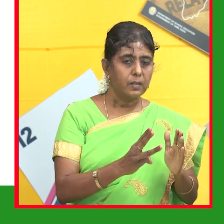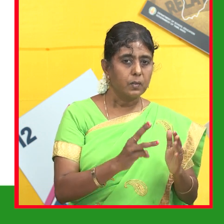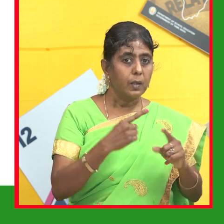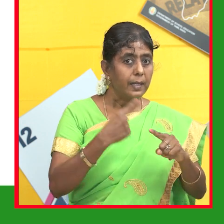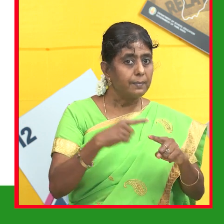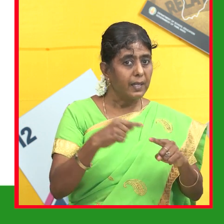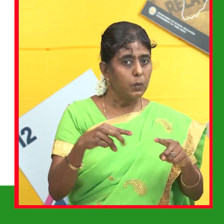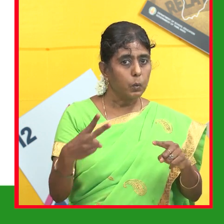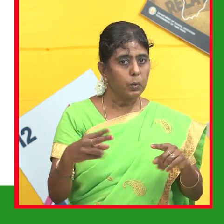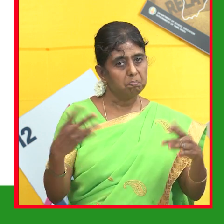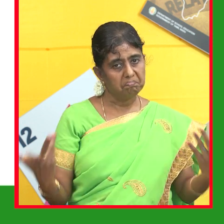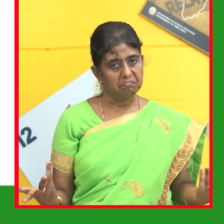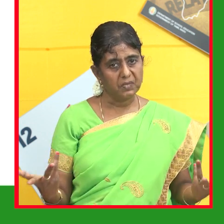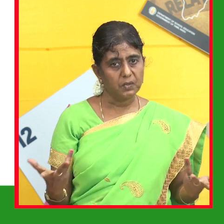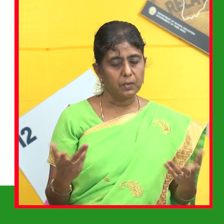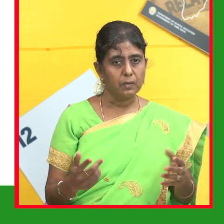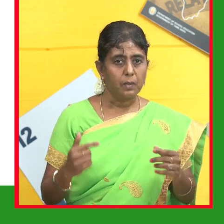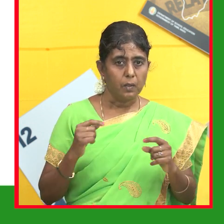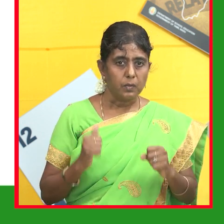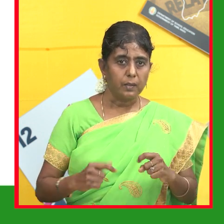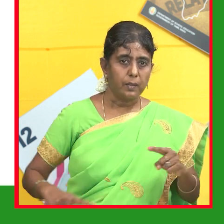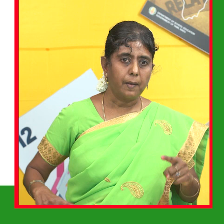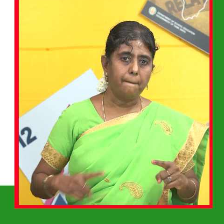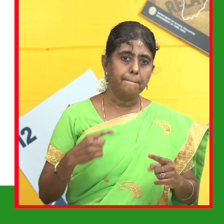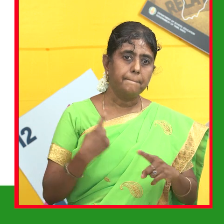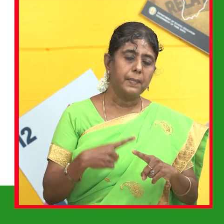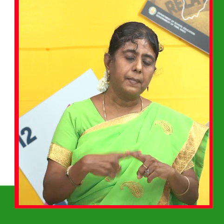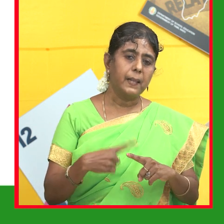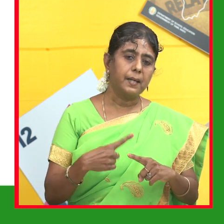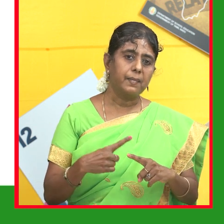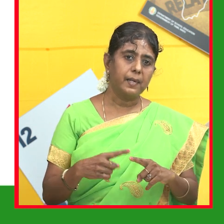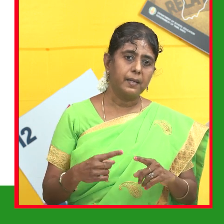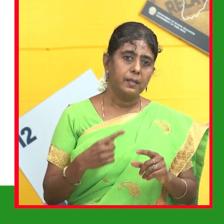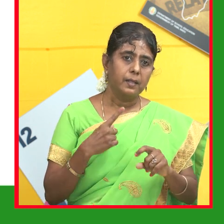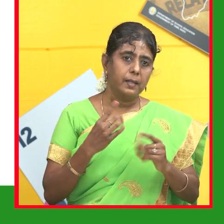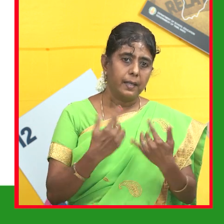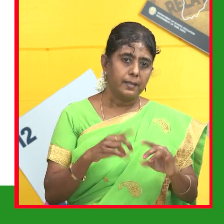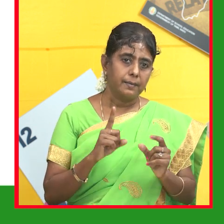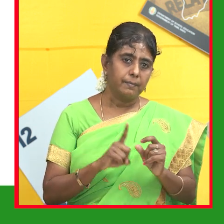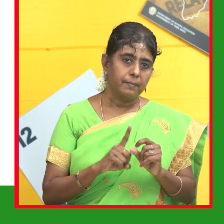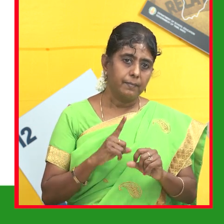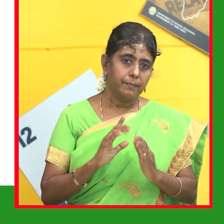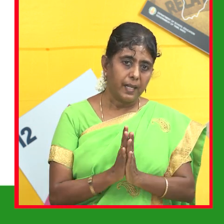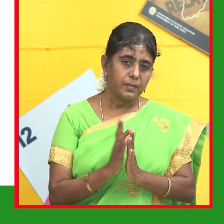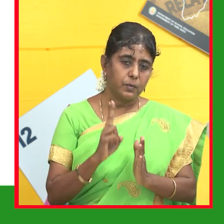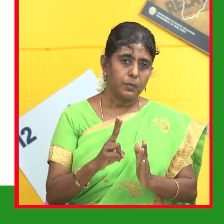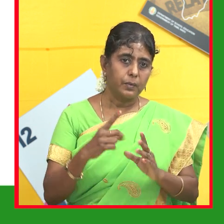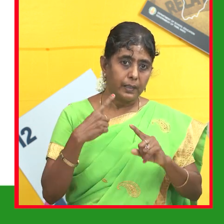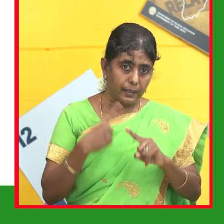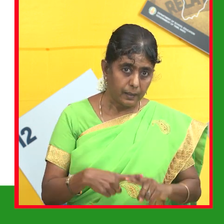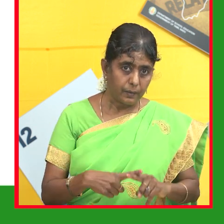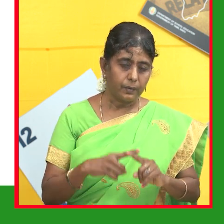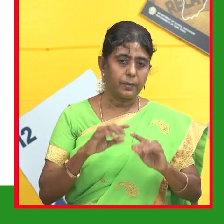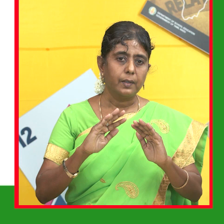missing. So we have to multiply the first expression numerator by the x minus